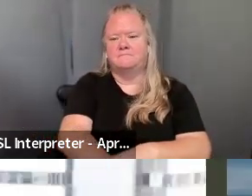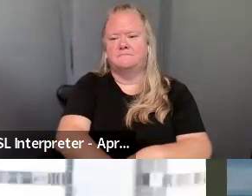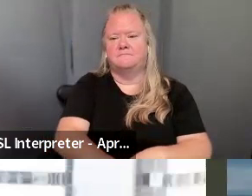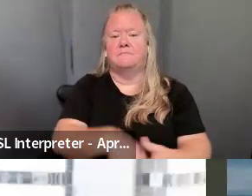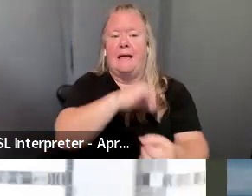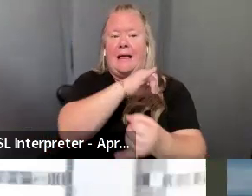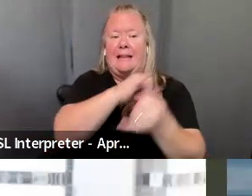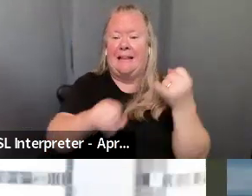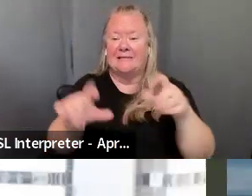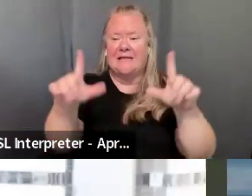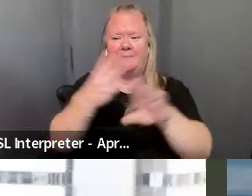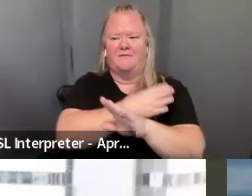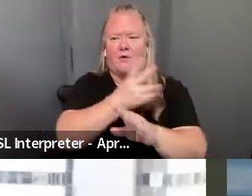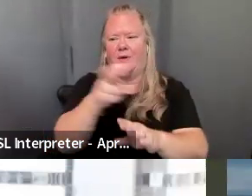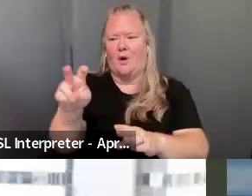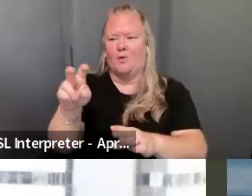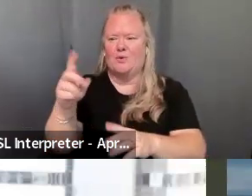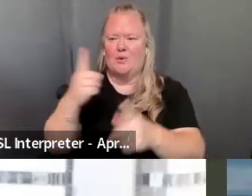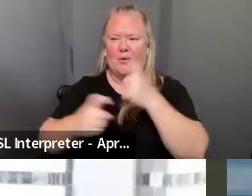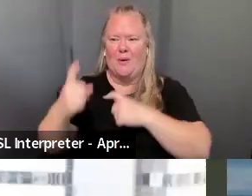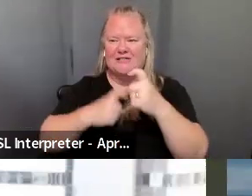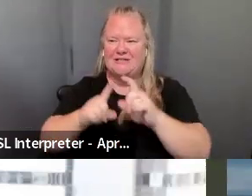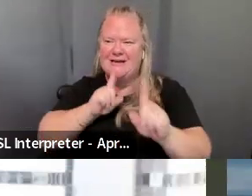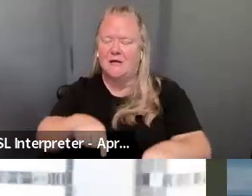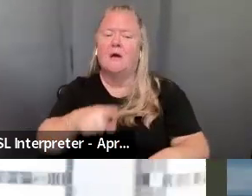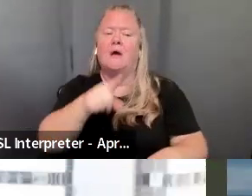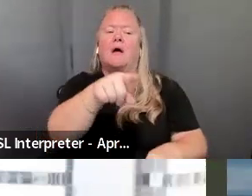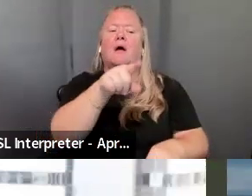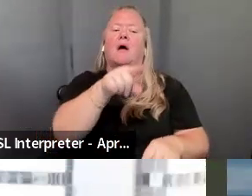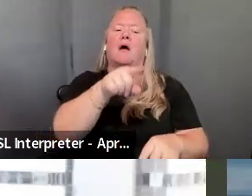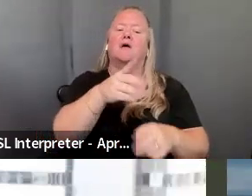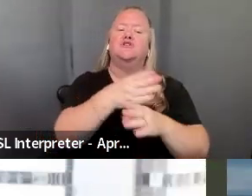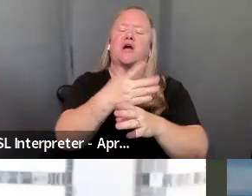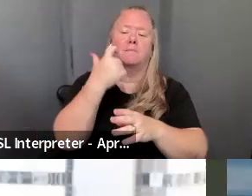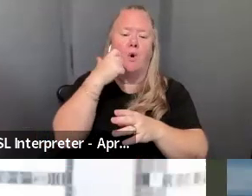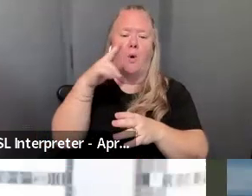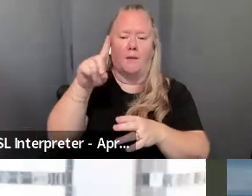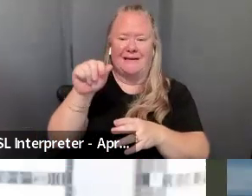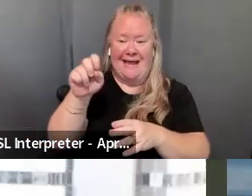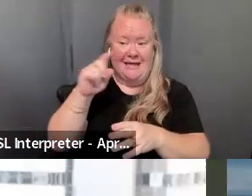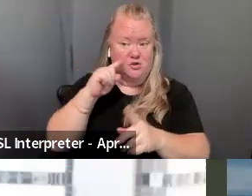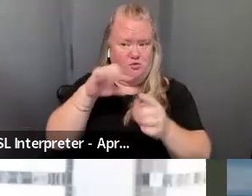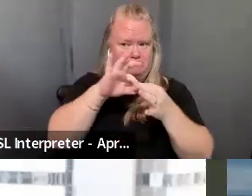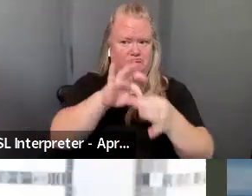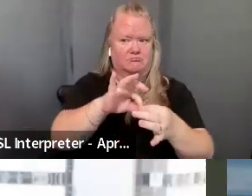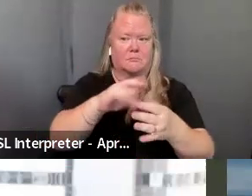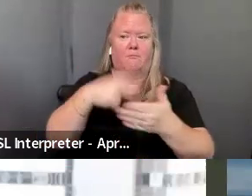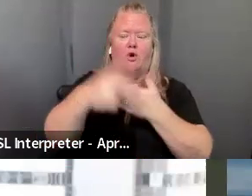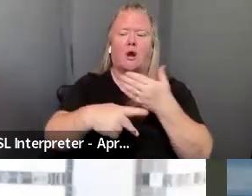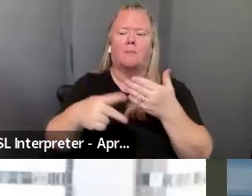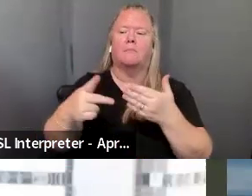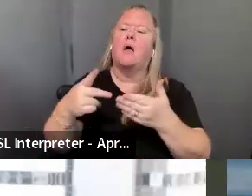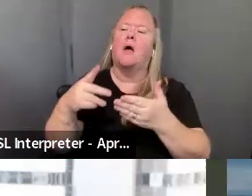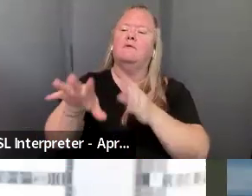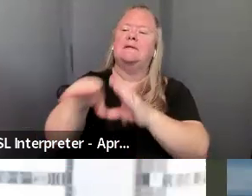And last slide here before we get to the Q&A is just to share the latest update to the program that has to do with taking your